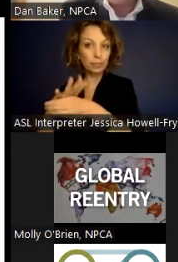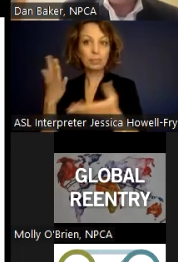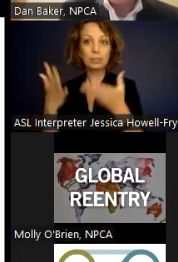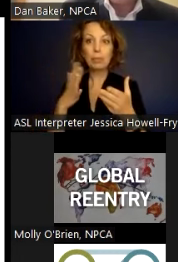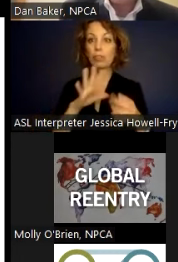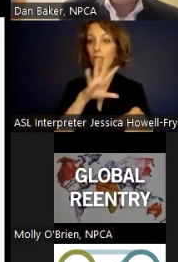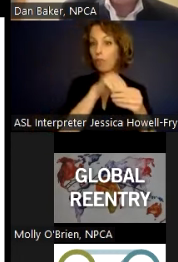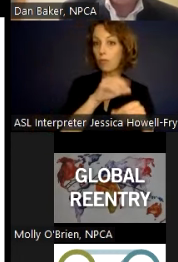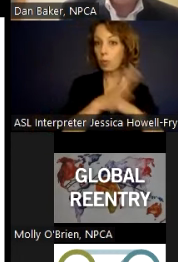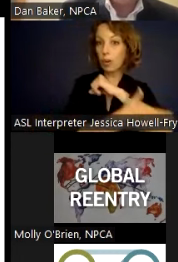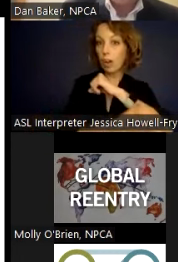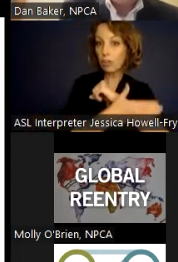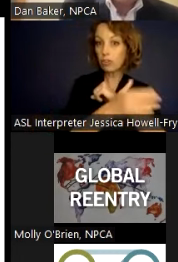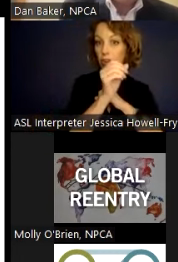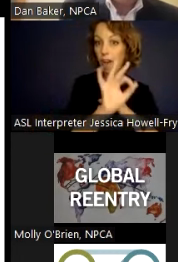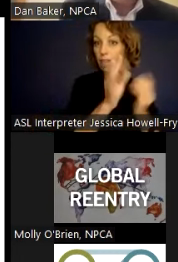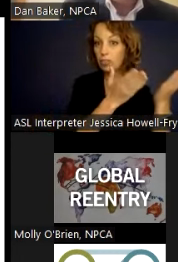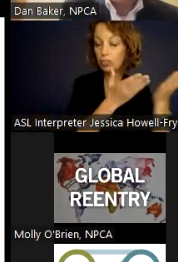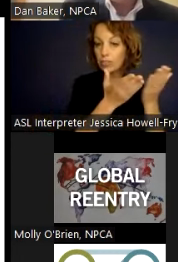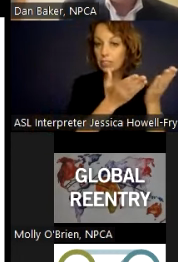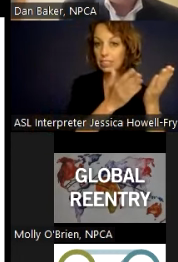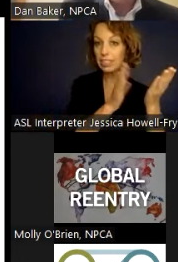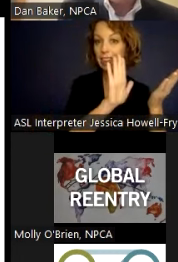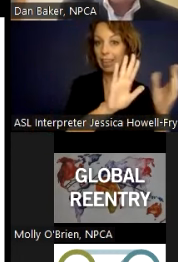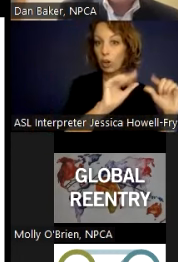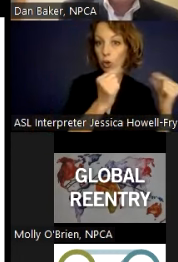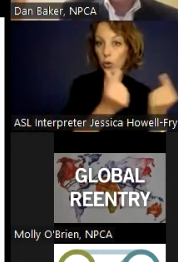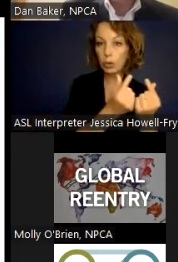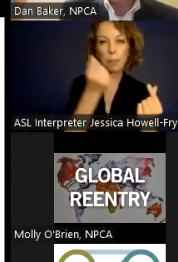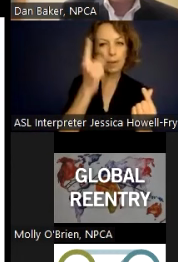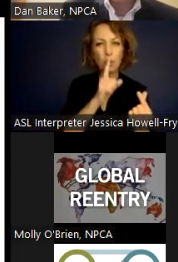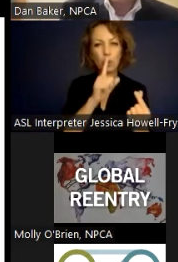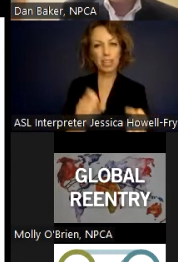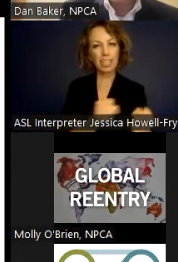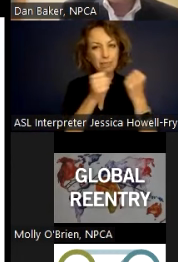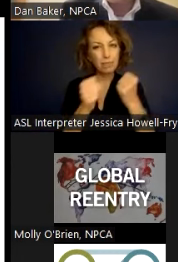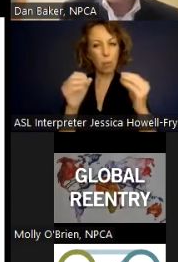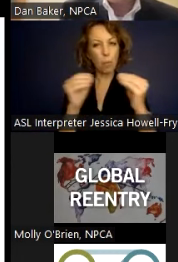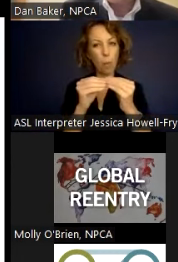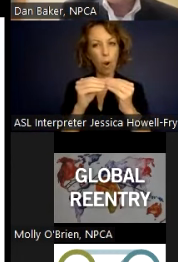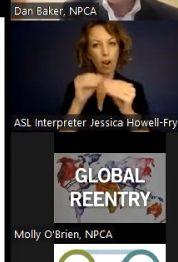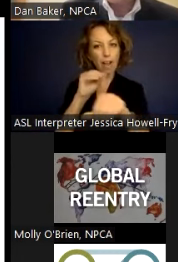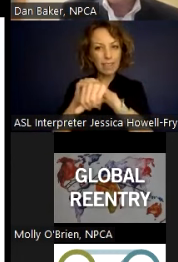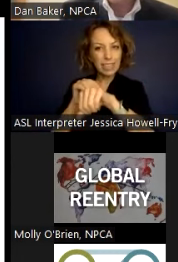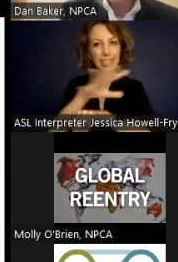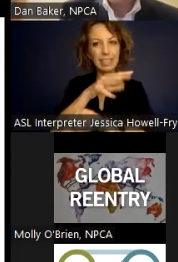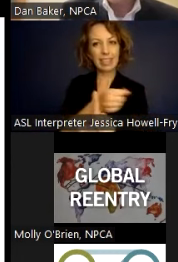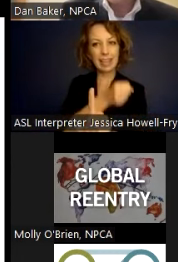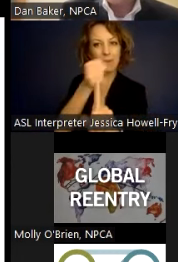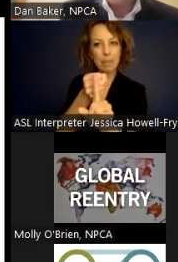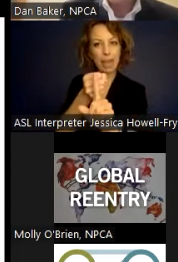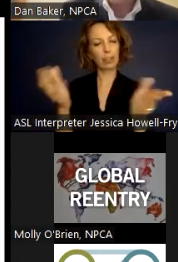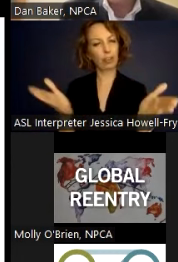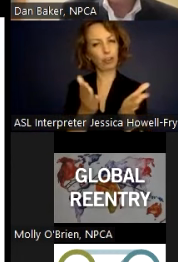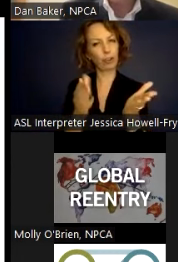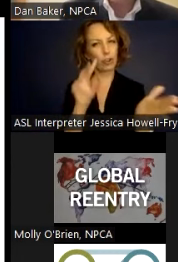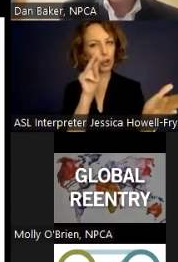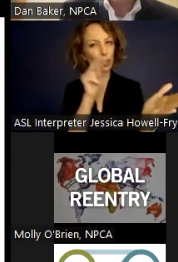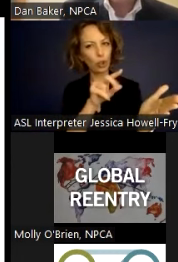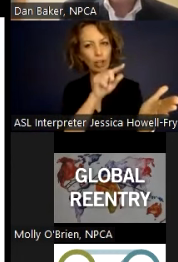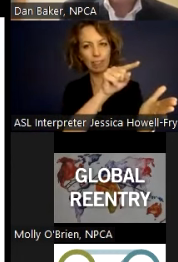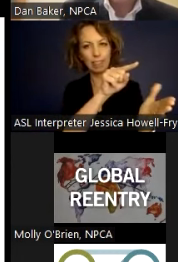service RPCV group. But if you really want to have an impact, I strongly encourage you checking out some of these other groups